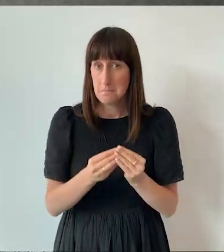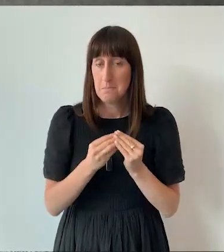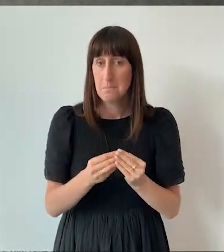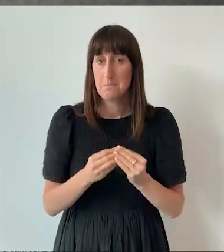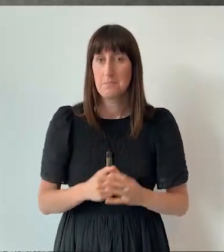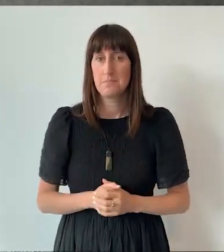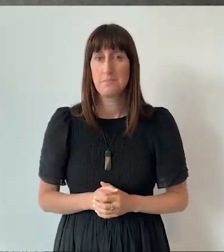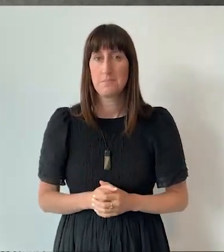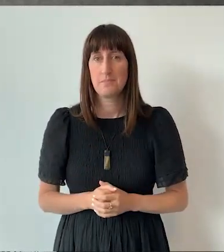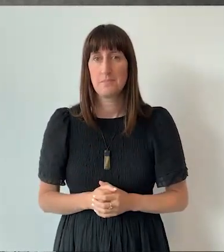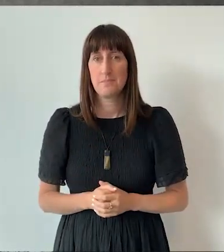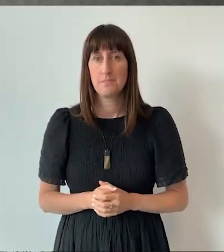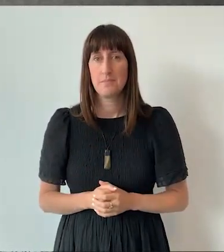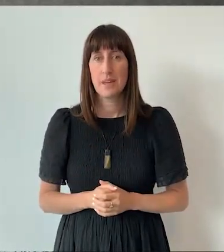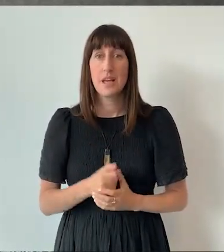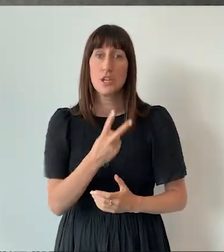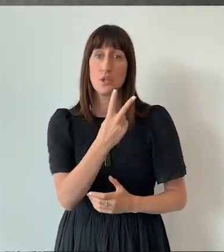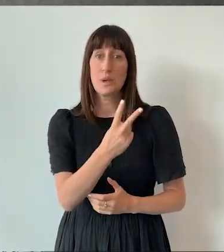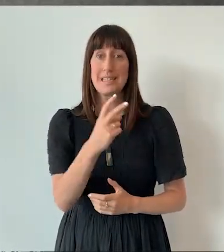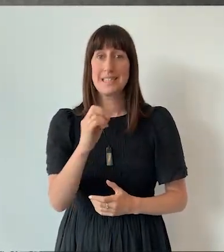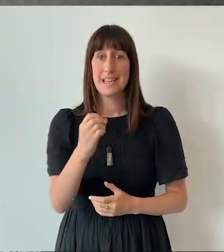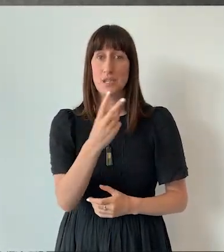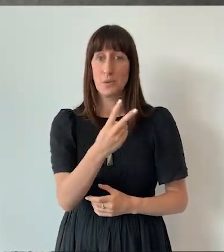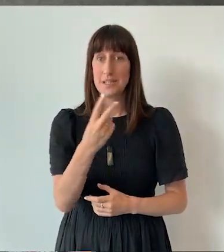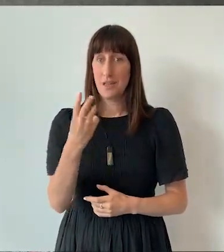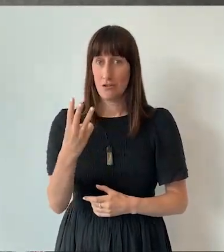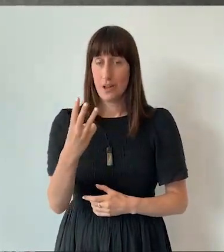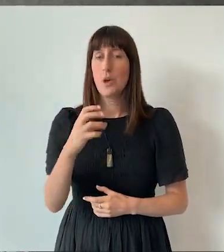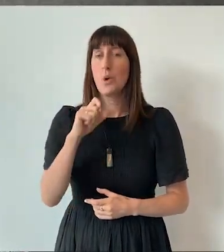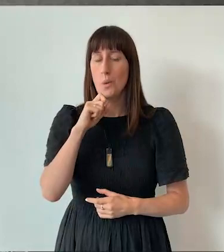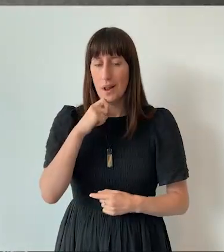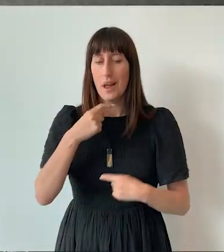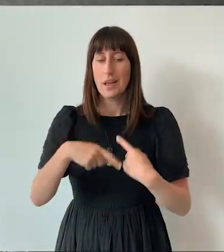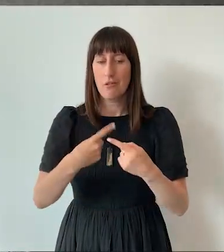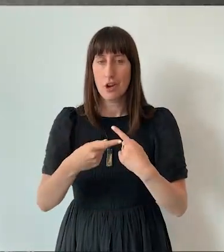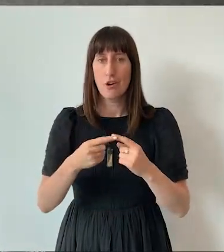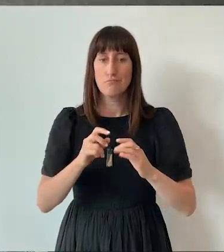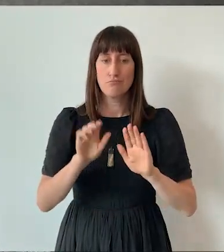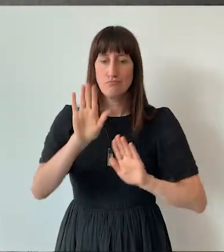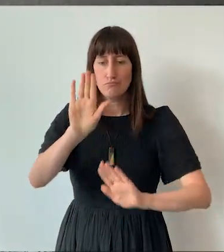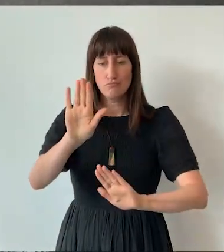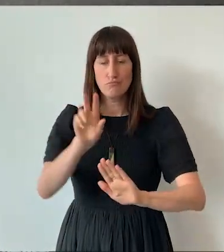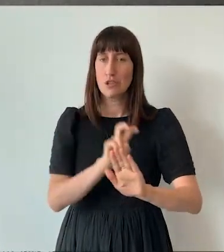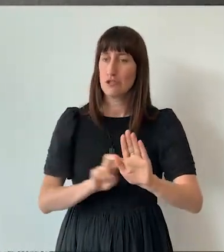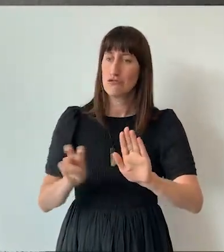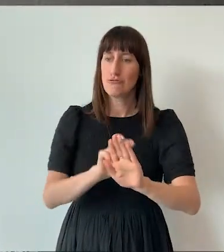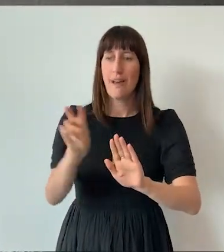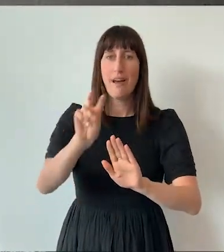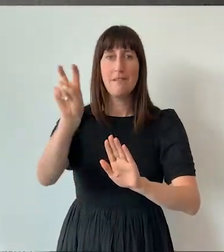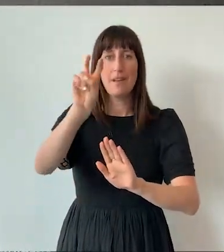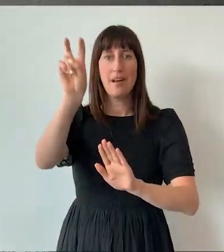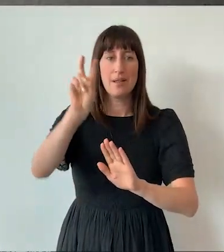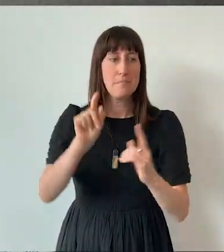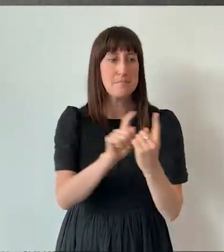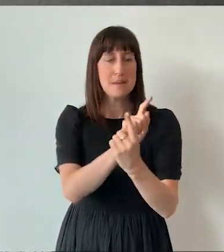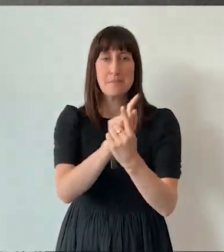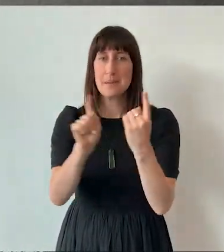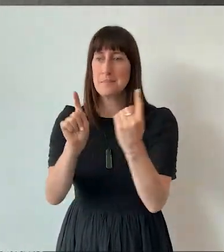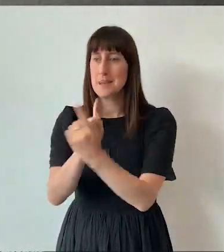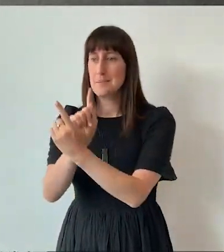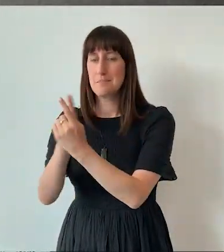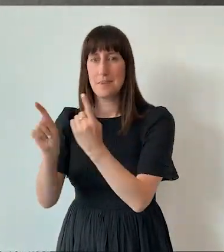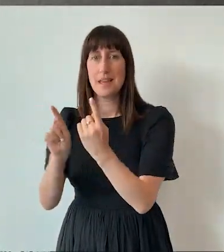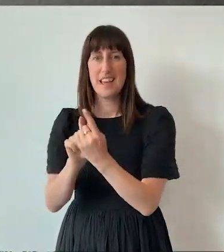I'll be continuing in 2023 to get around Aotearoa, meeting more people in